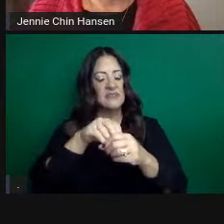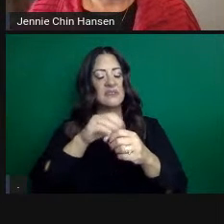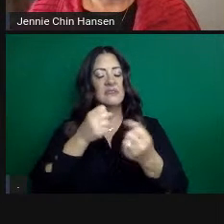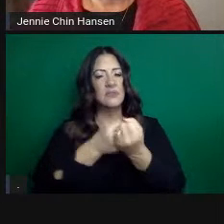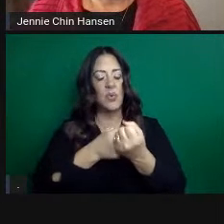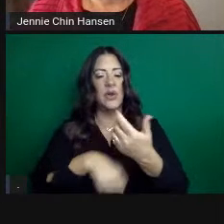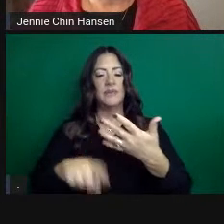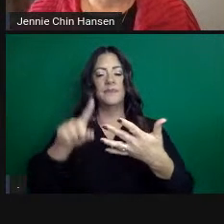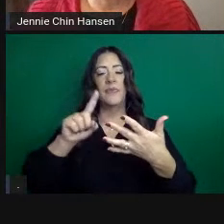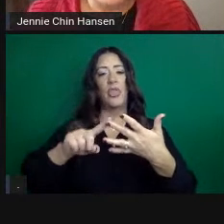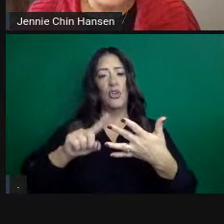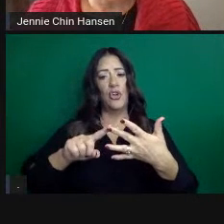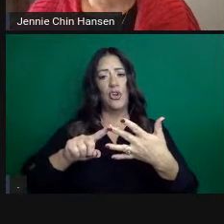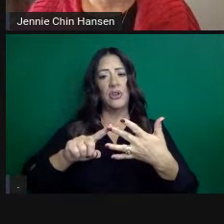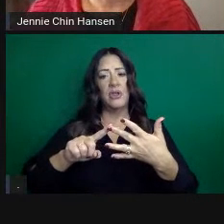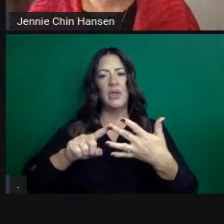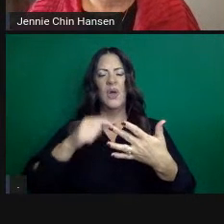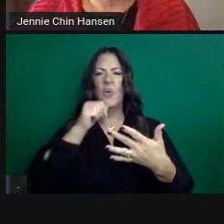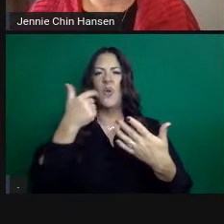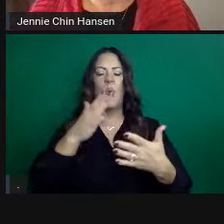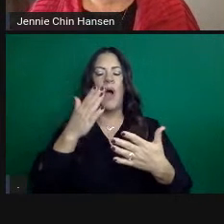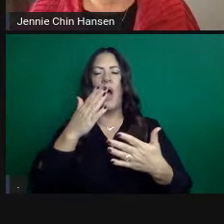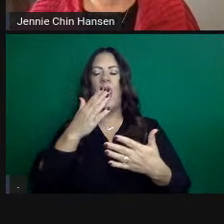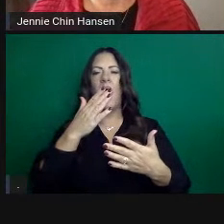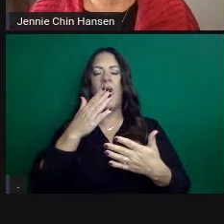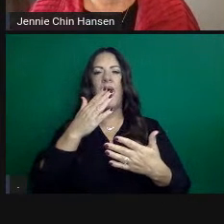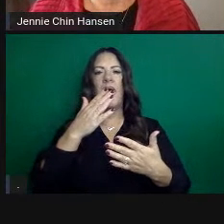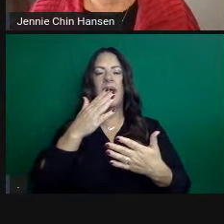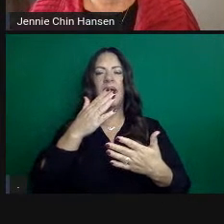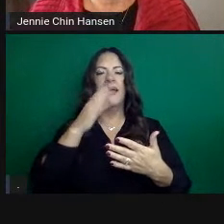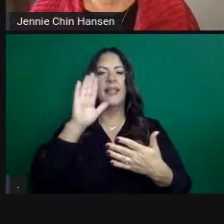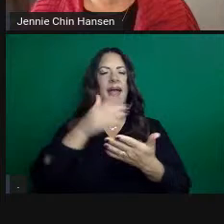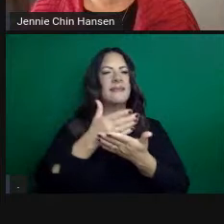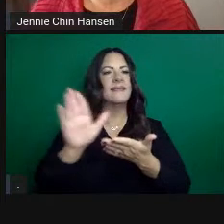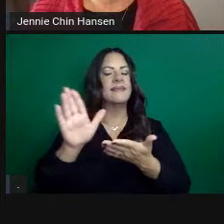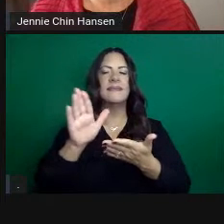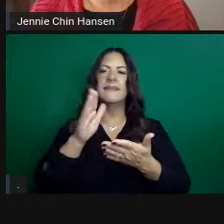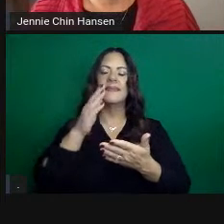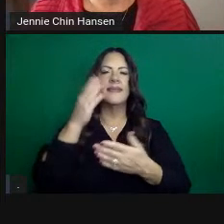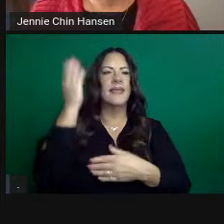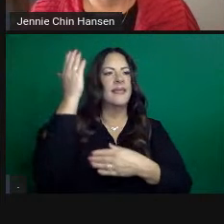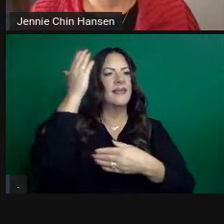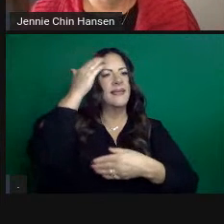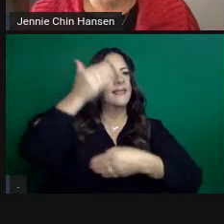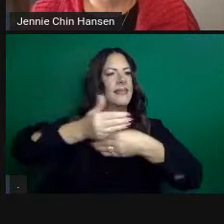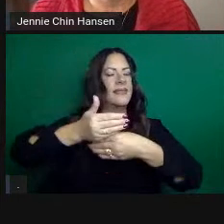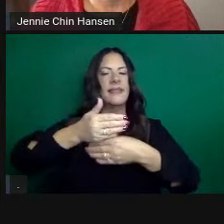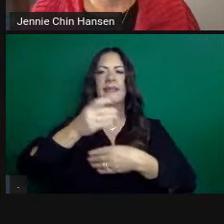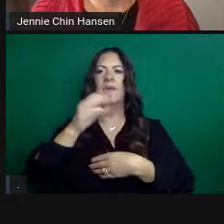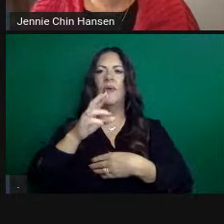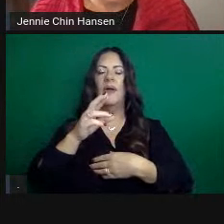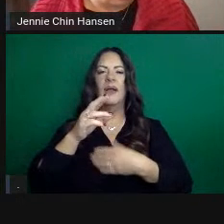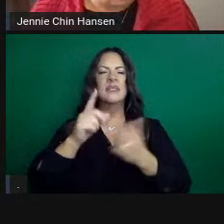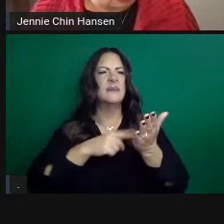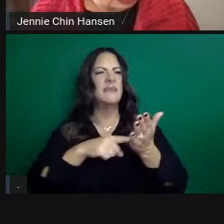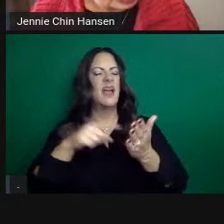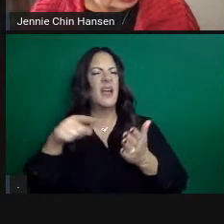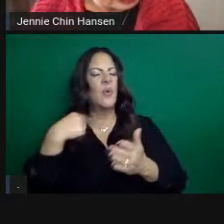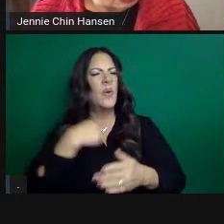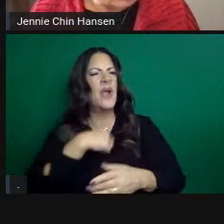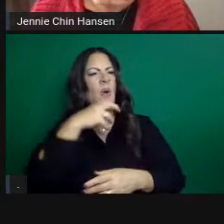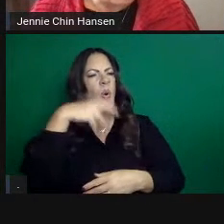and not be invisible. So many of us find that people talk about being invisible as we get